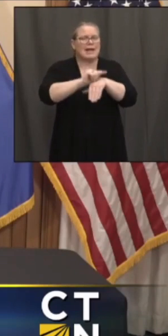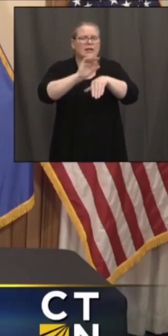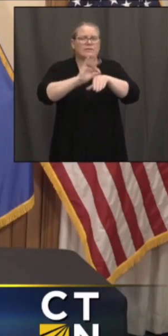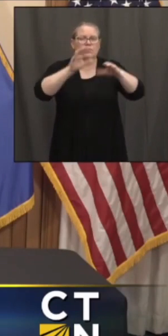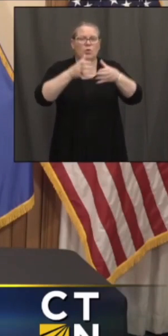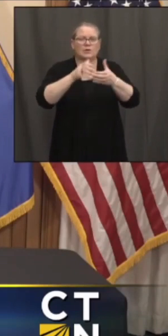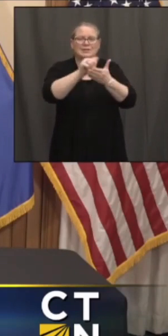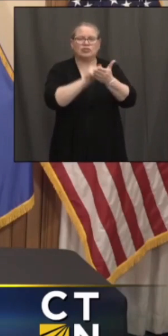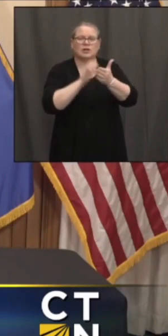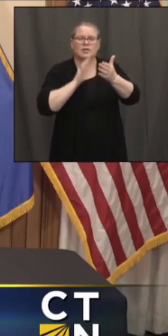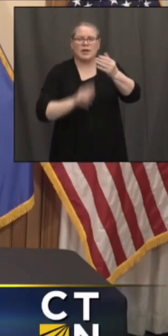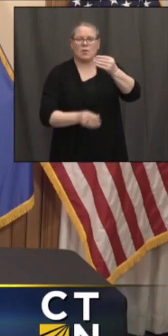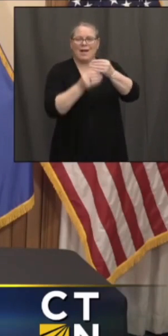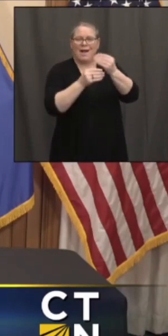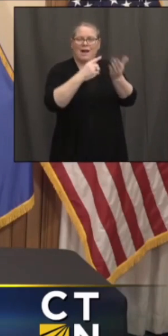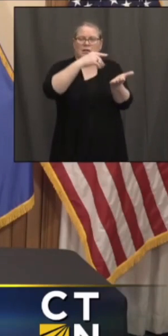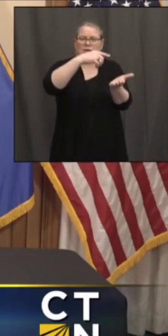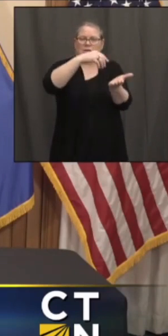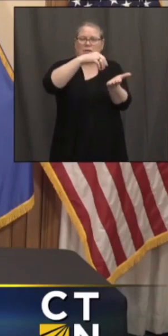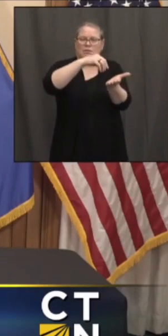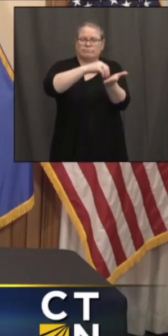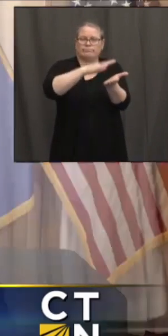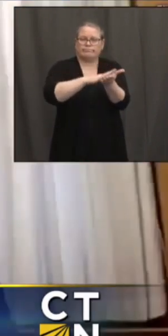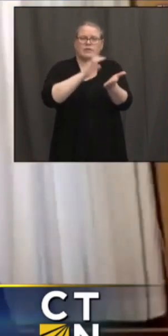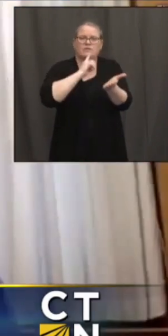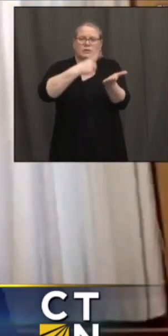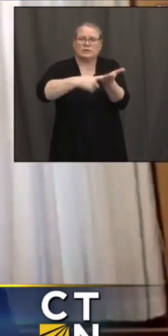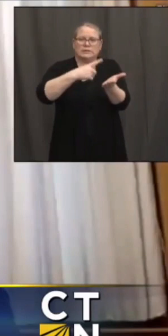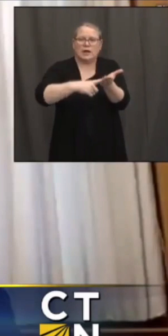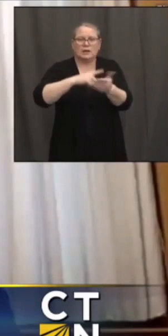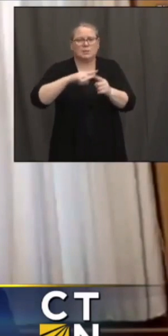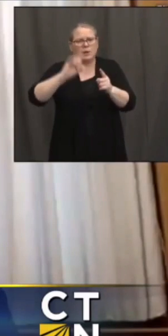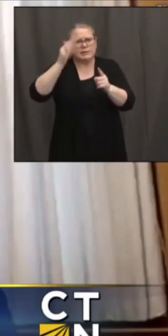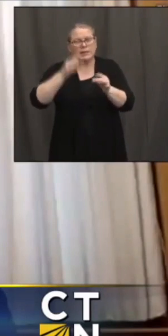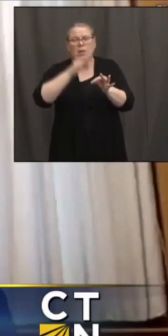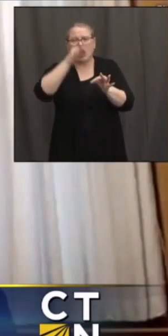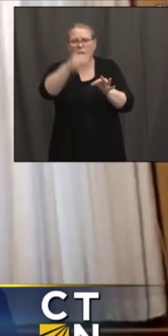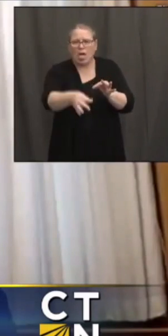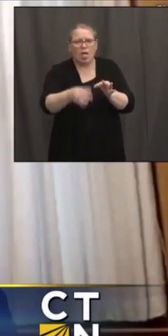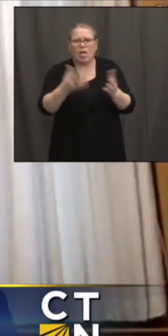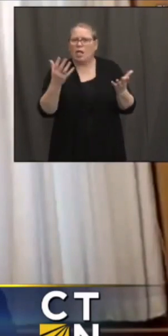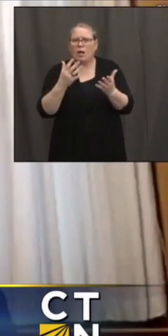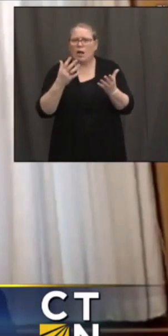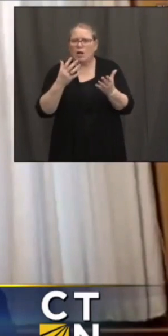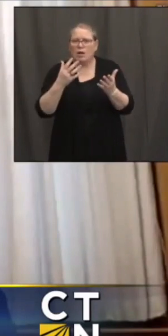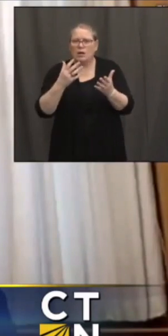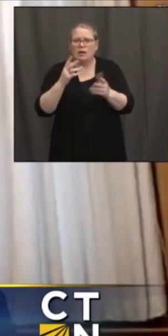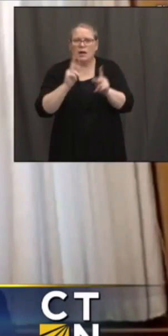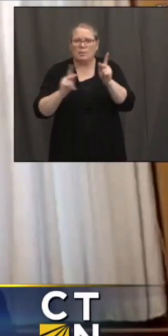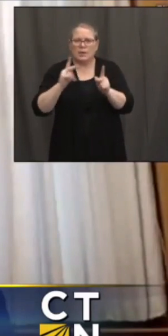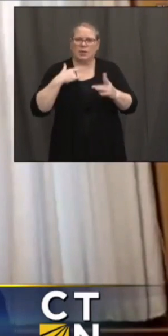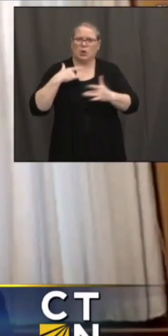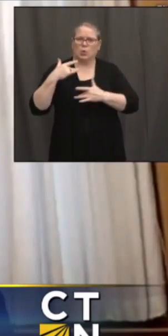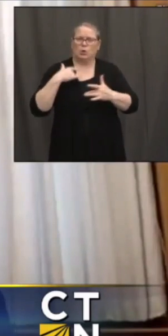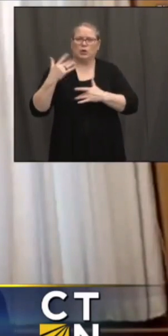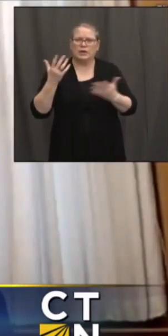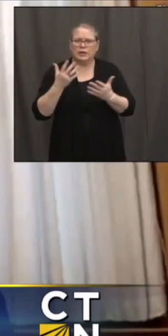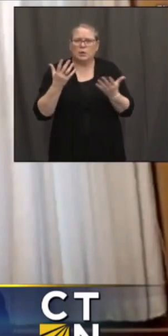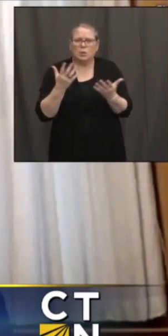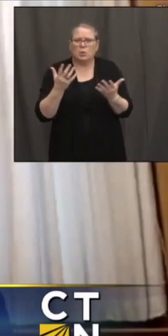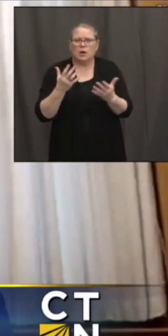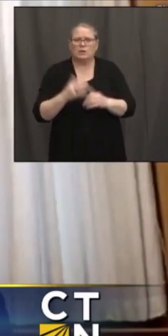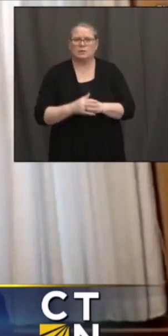Josh? Yeah, I know that the allocation committee did discuss that and decided at this point not to